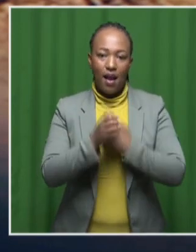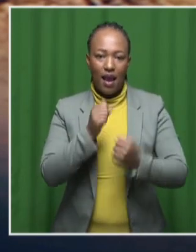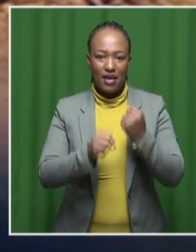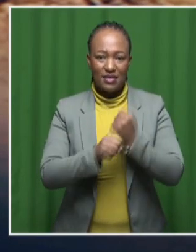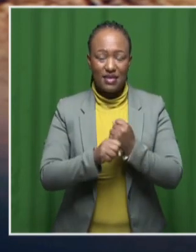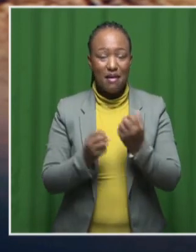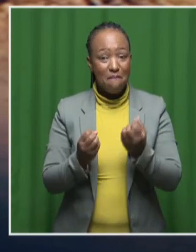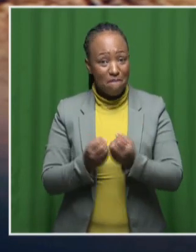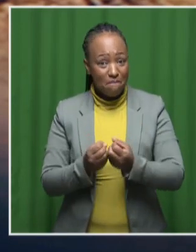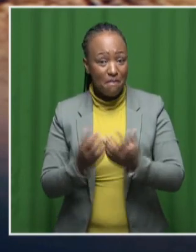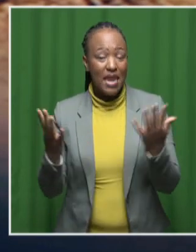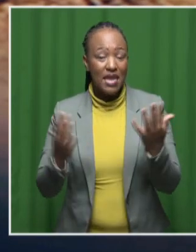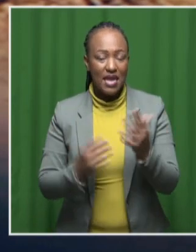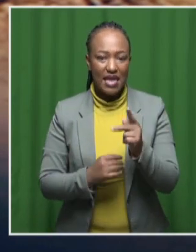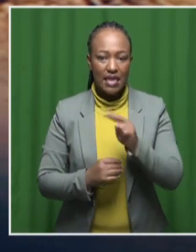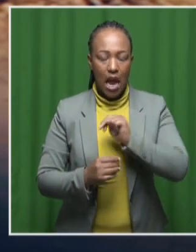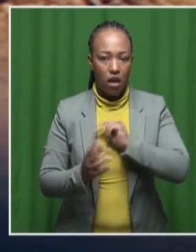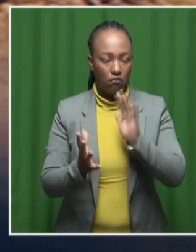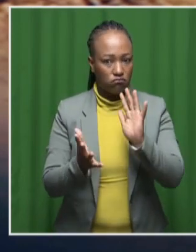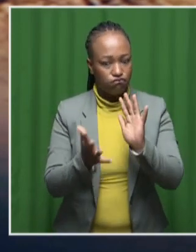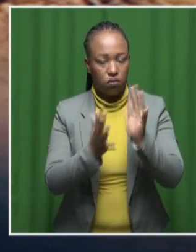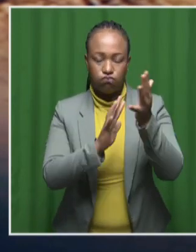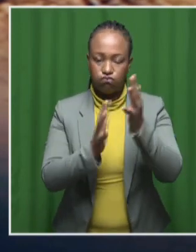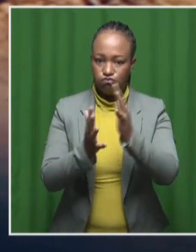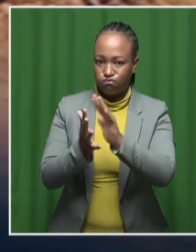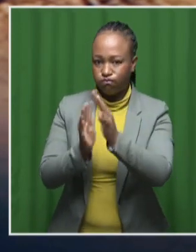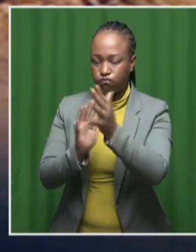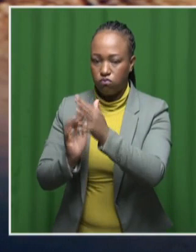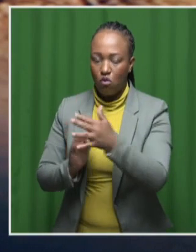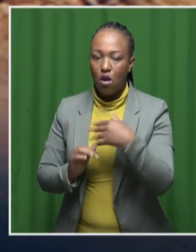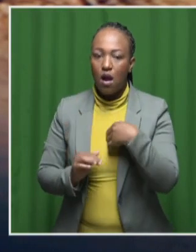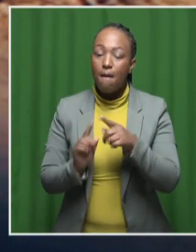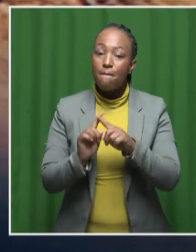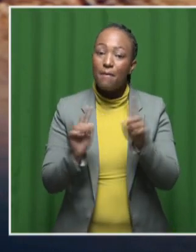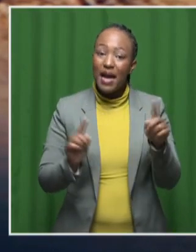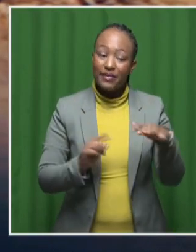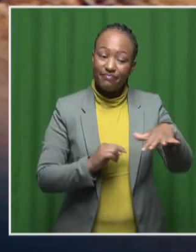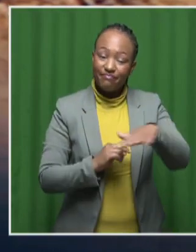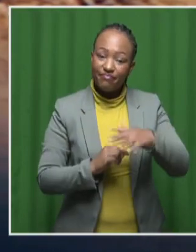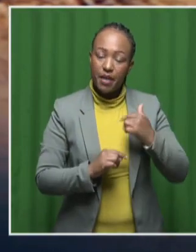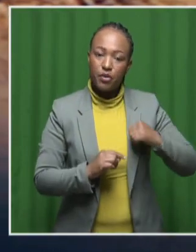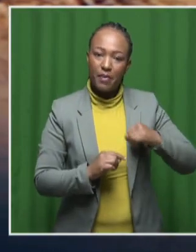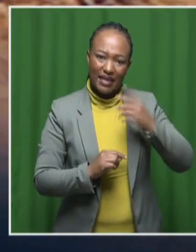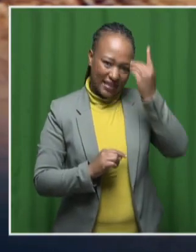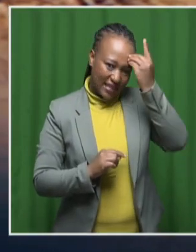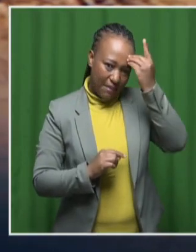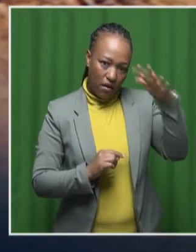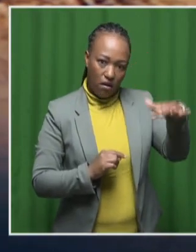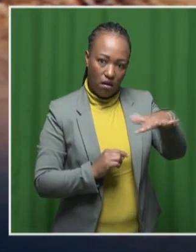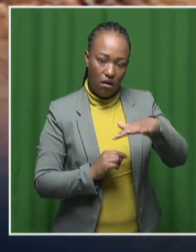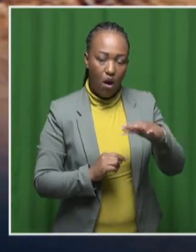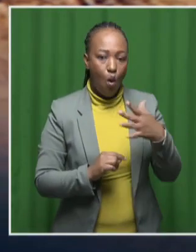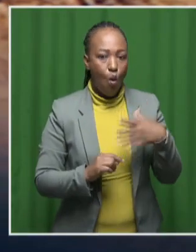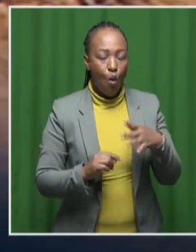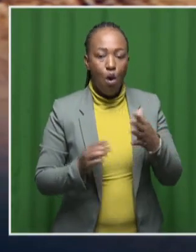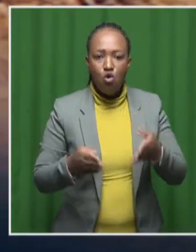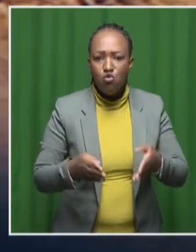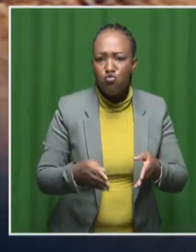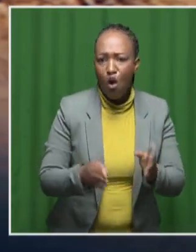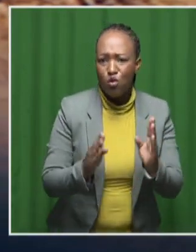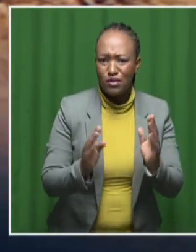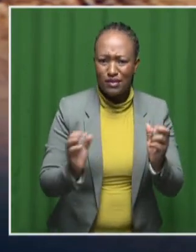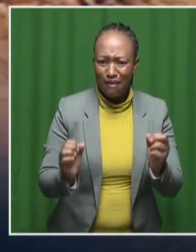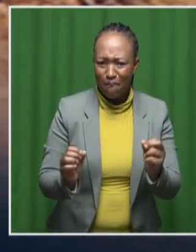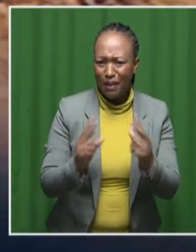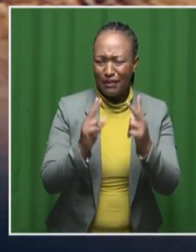battered many parts of Kwazulu-Natal, but eThekwini suffered the most, with roads, bridges and houses collapsing. Now, of course, this led